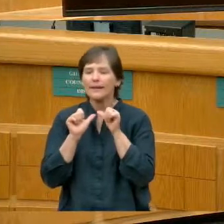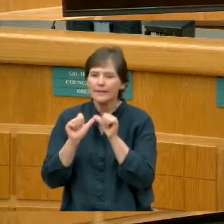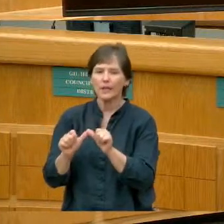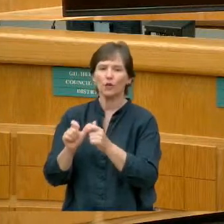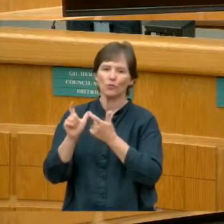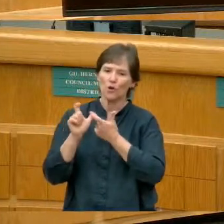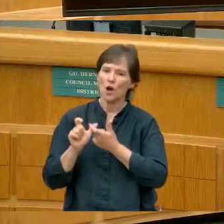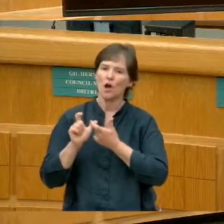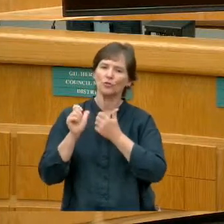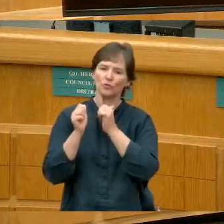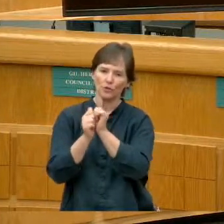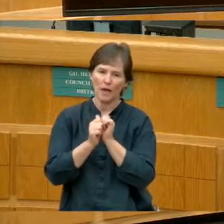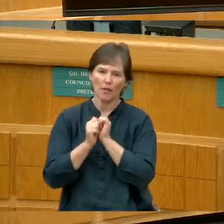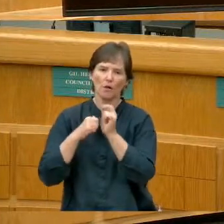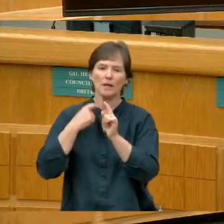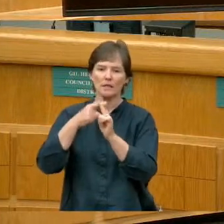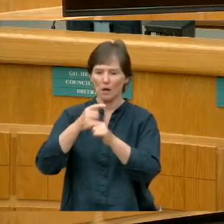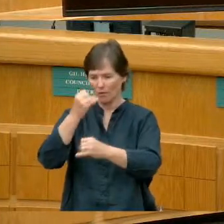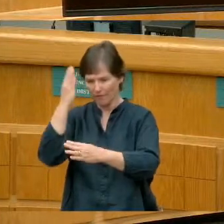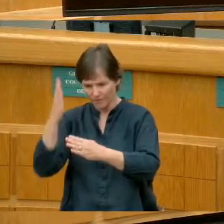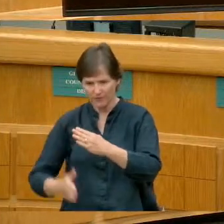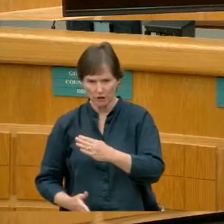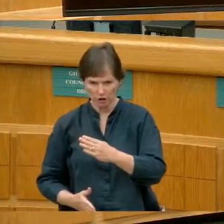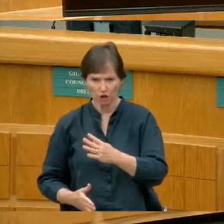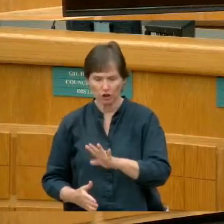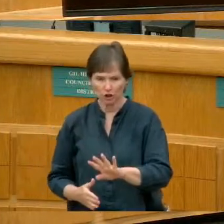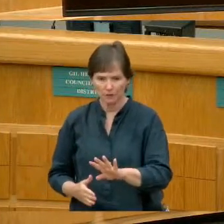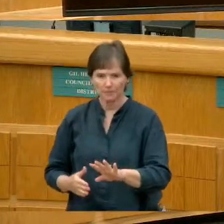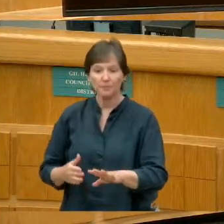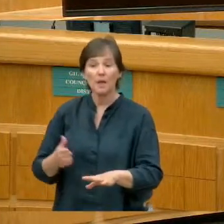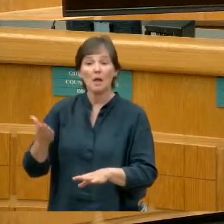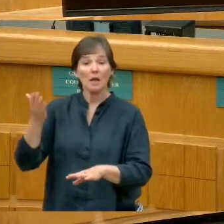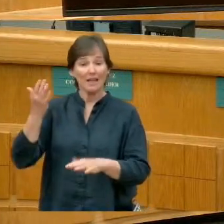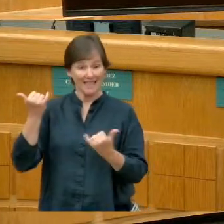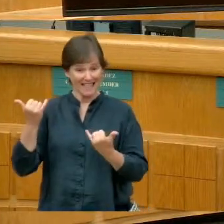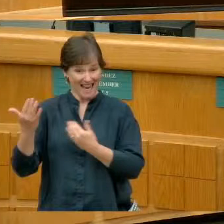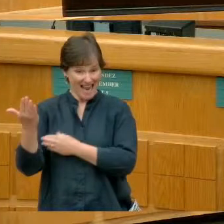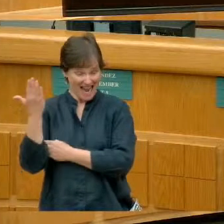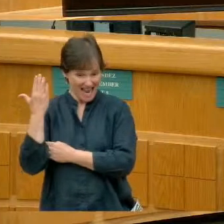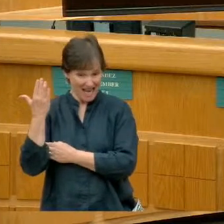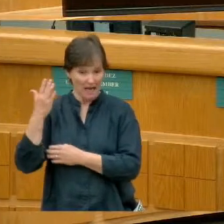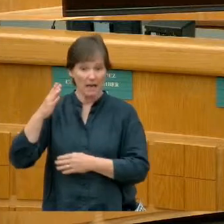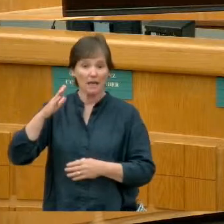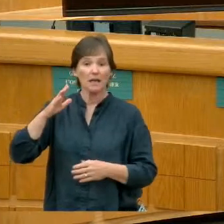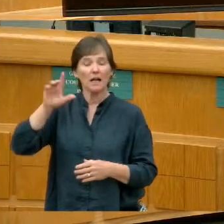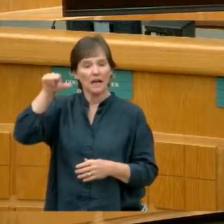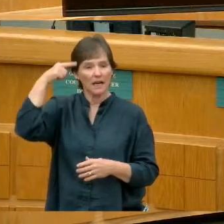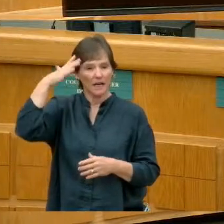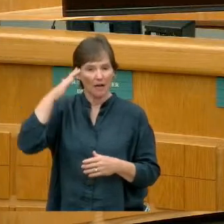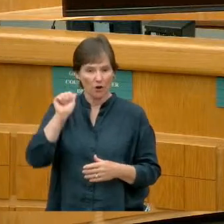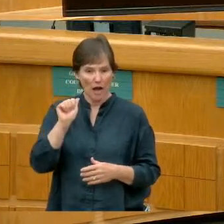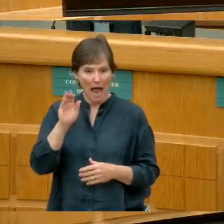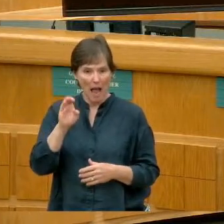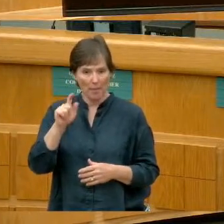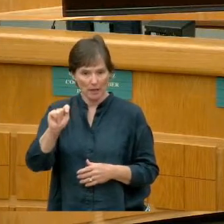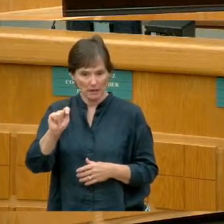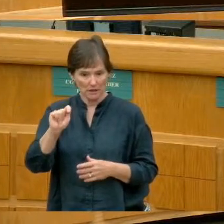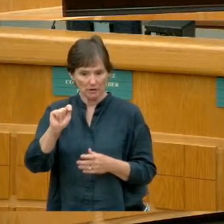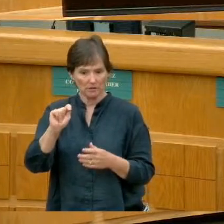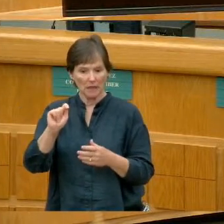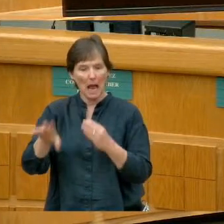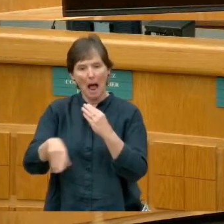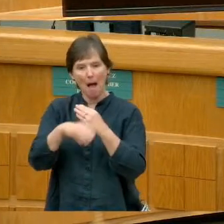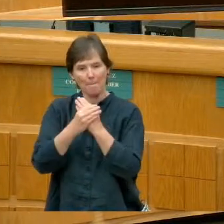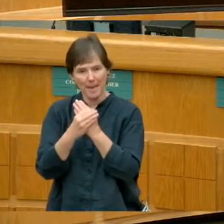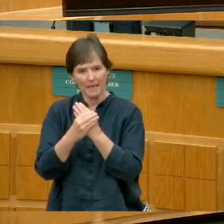together. So earlier today, Governor Abbott issued a proclamation amending the GA 27, and what